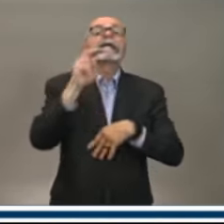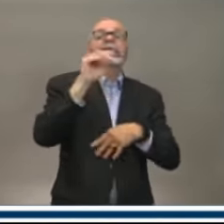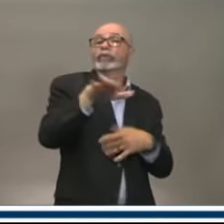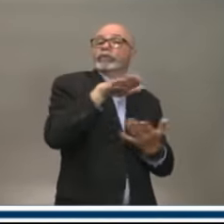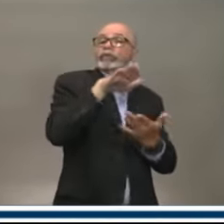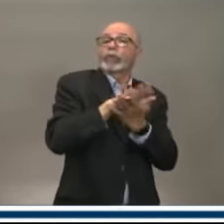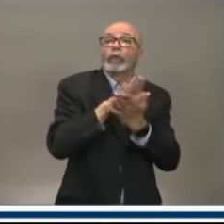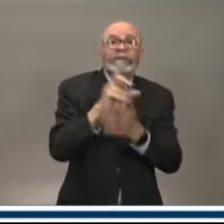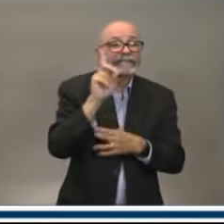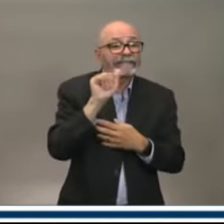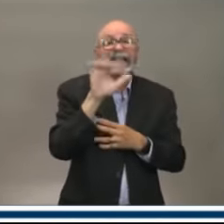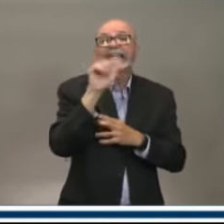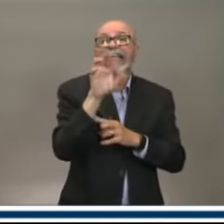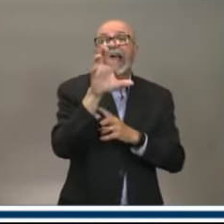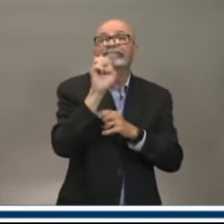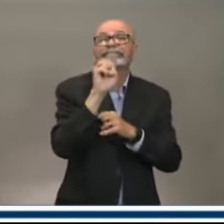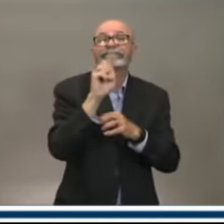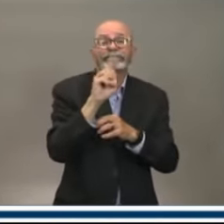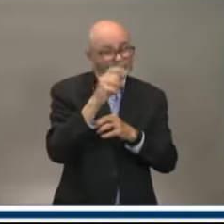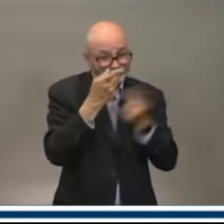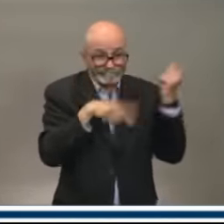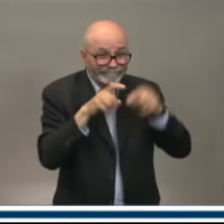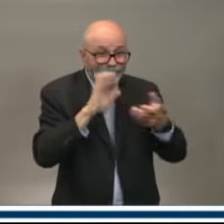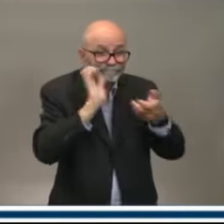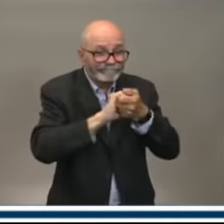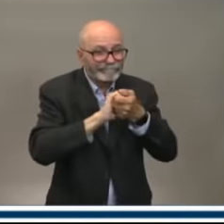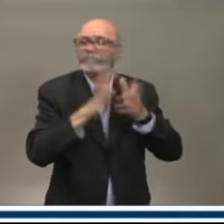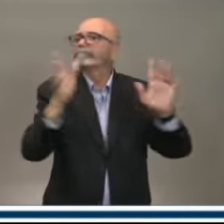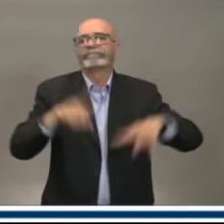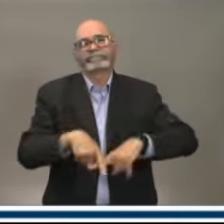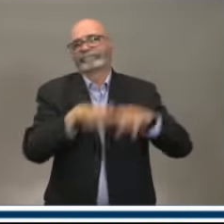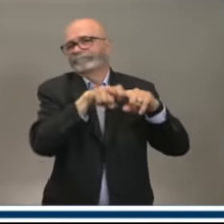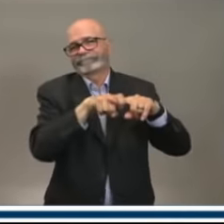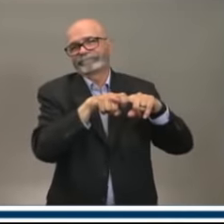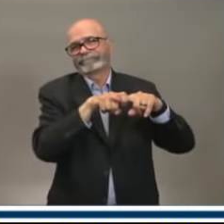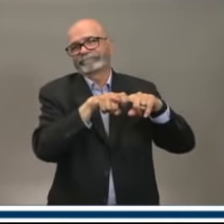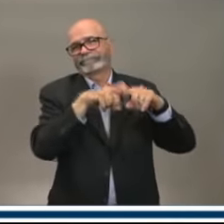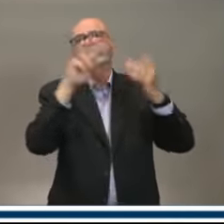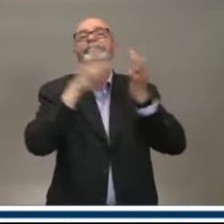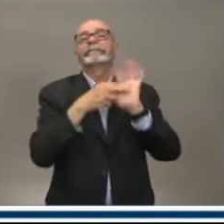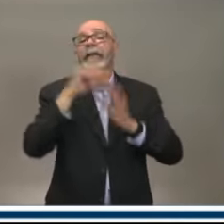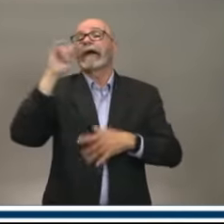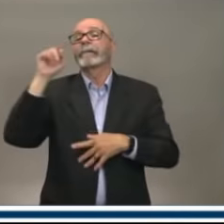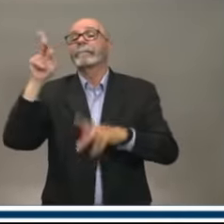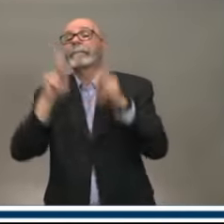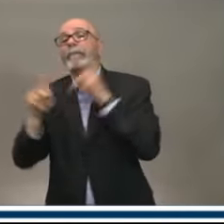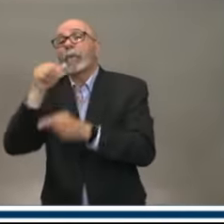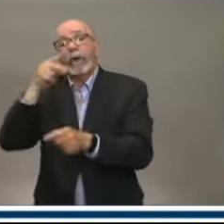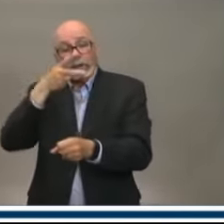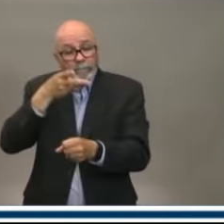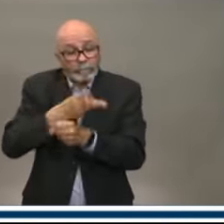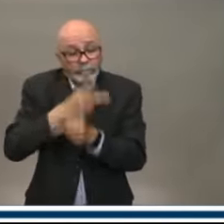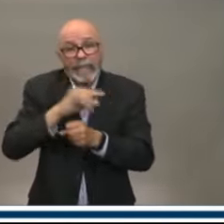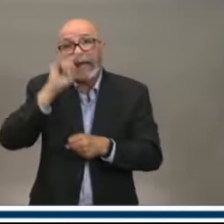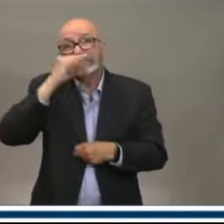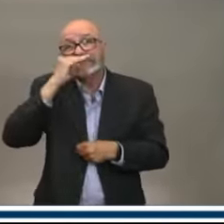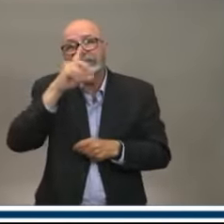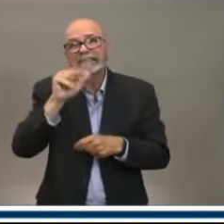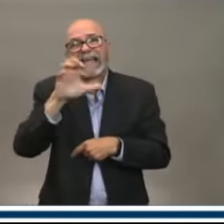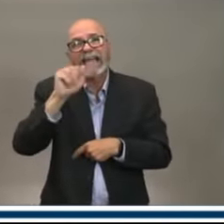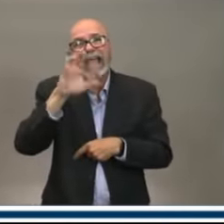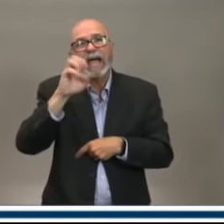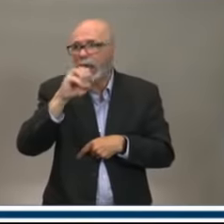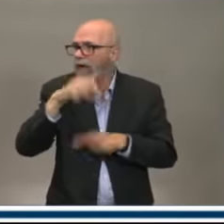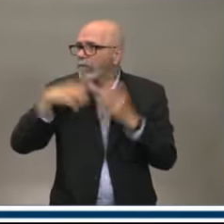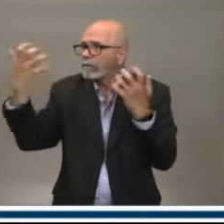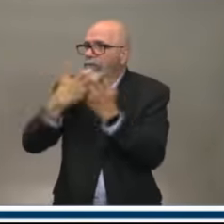daycares they go hand in hand with opening up businesses, continuing to allow essential services to function. We need to make sure that we soon, and the Premier's